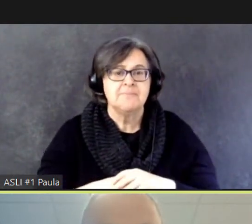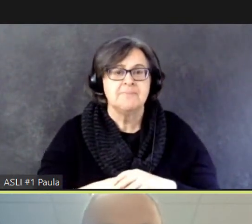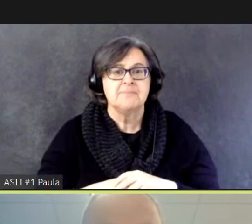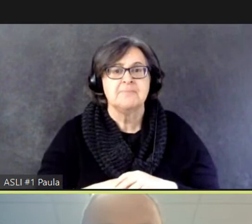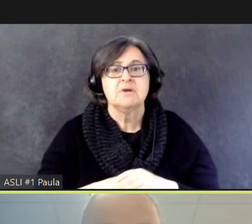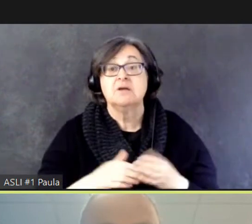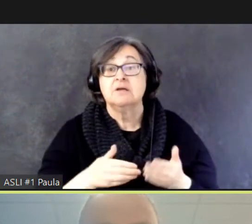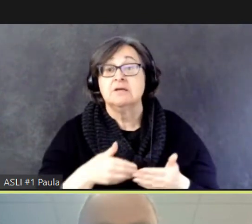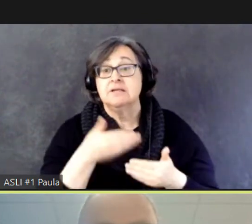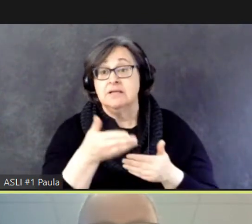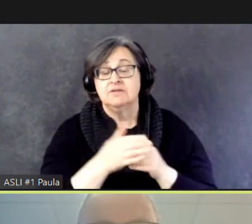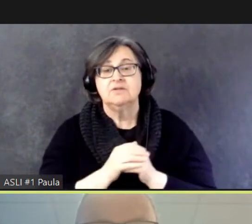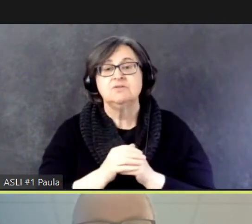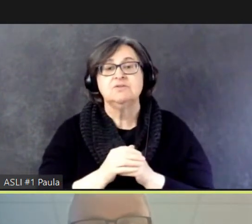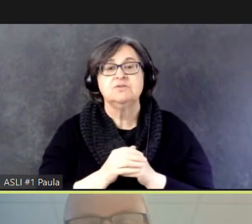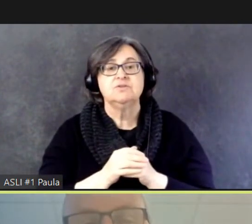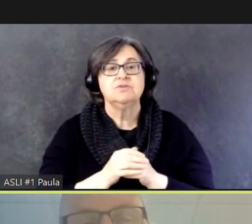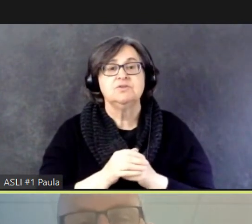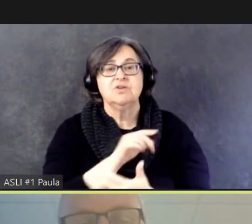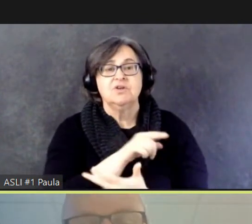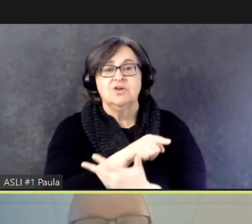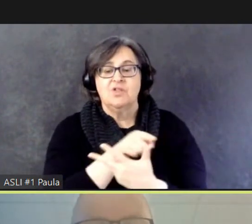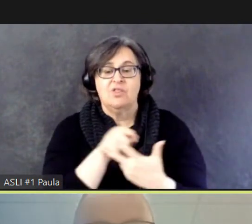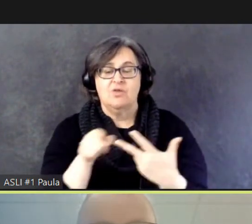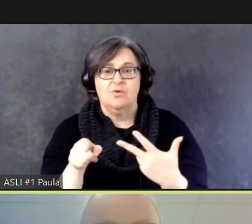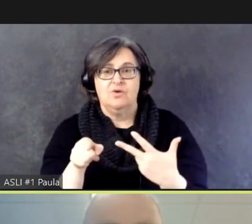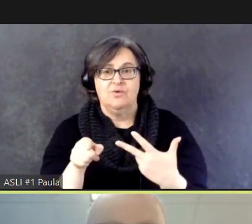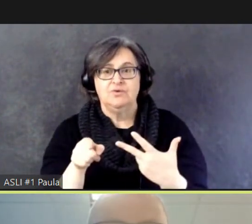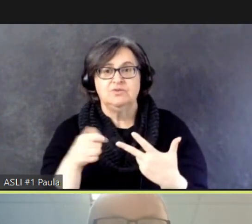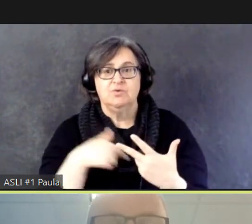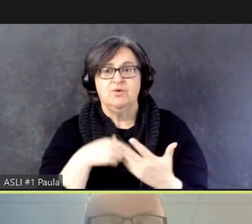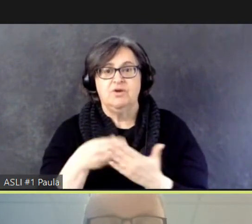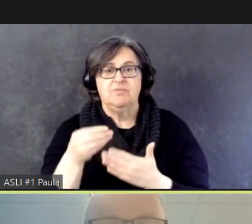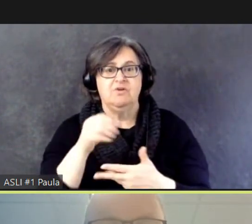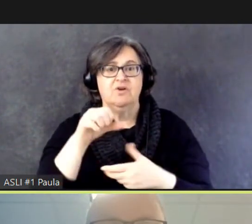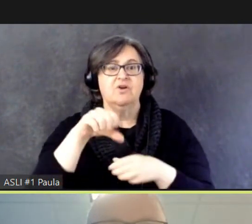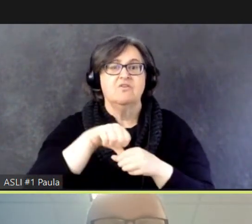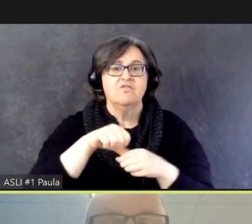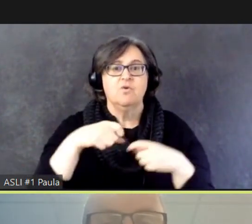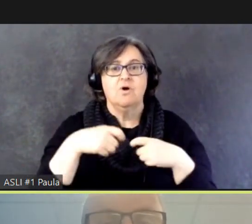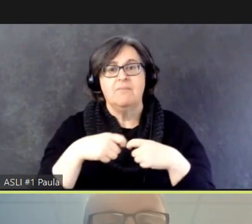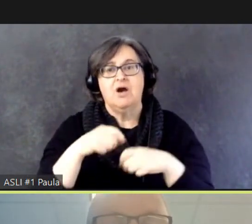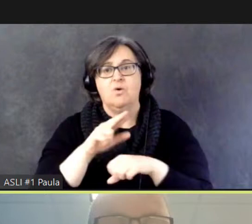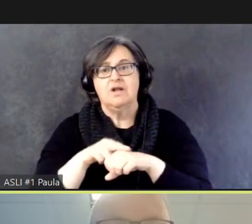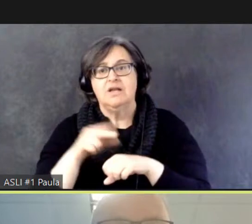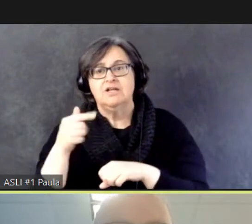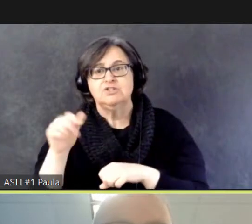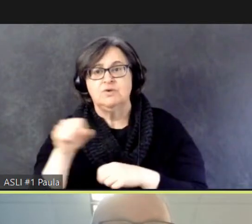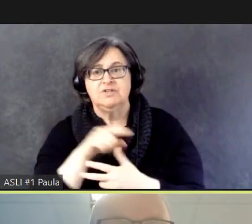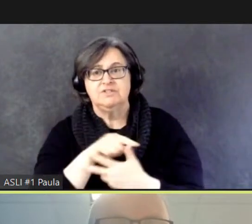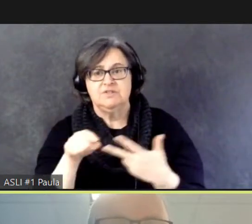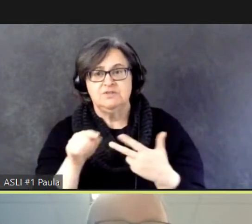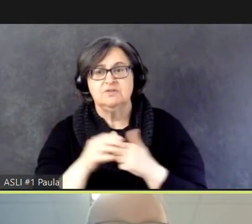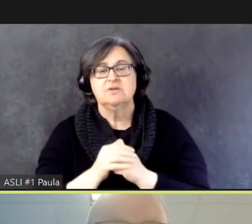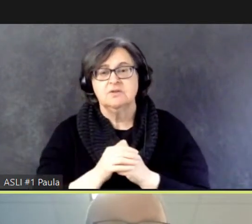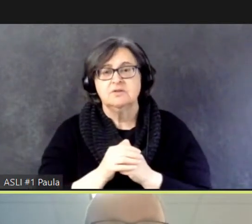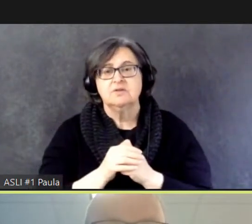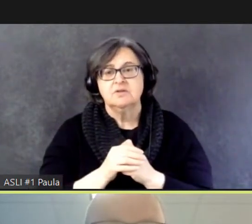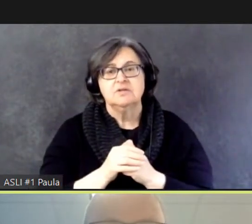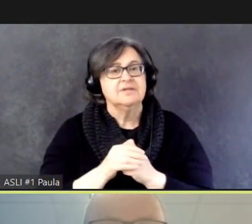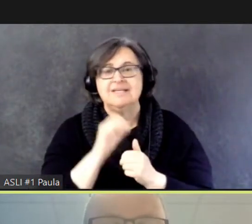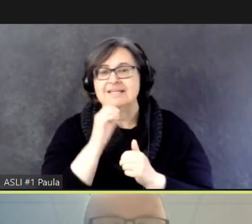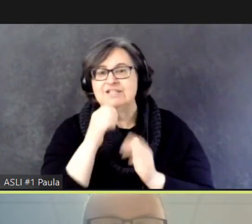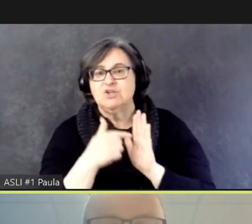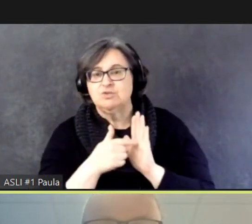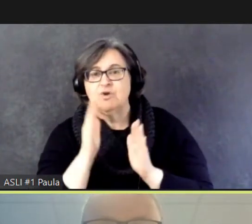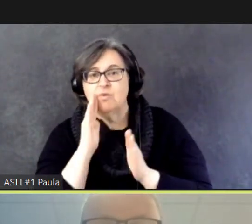Next slide, please. With regard to the three commodities that we purchased, fuel, power, and natural gas, late in the cycle, not shown here,